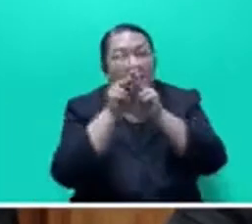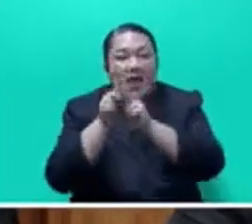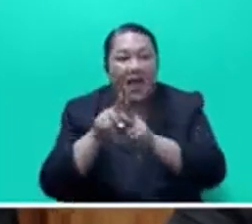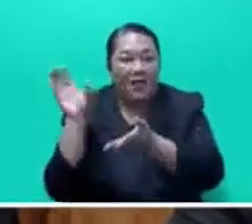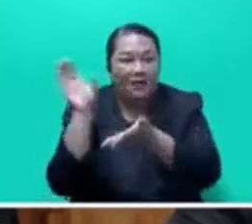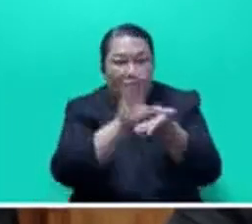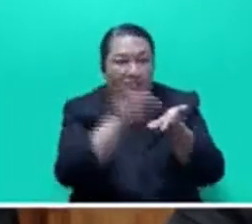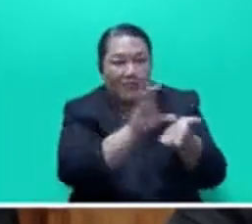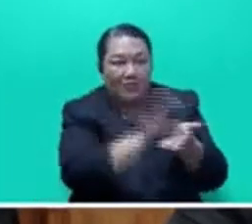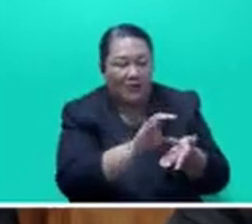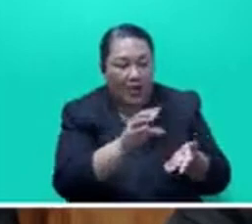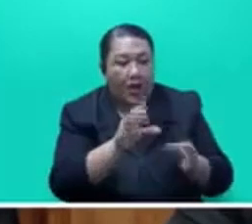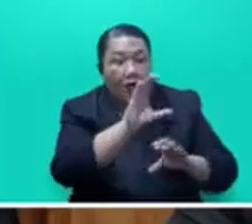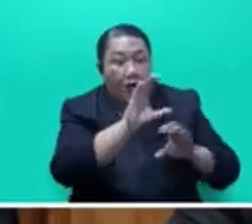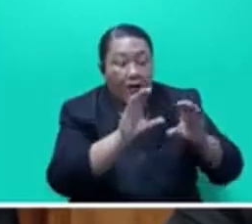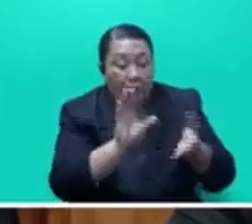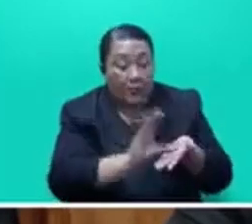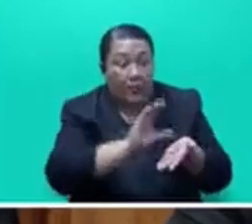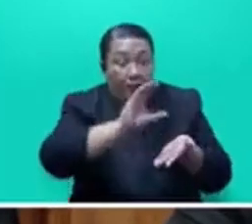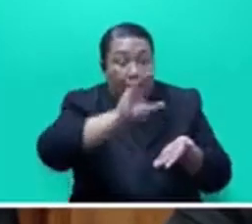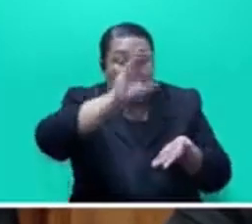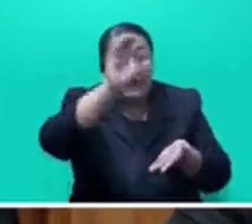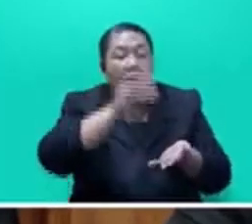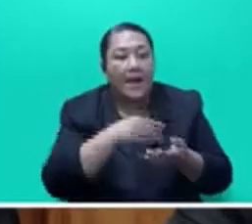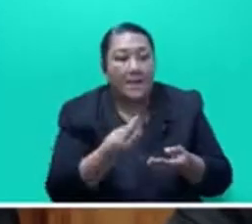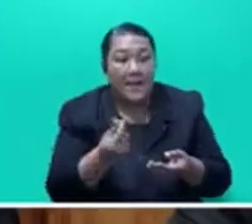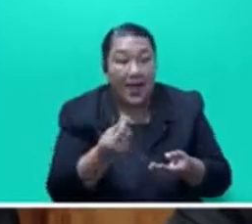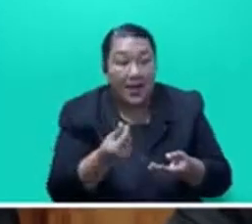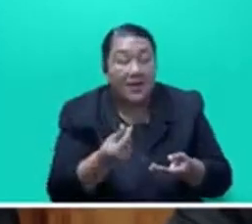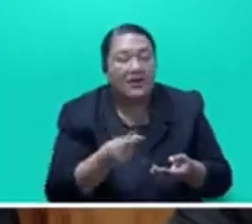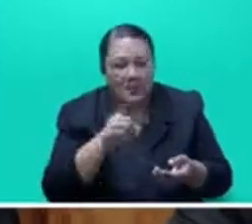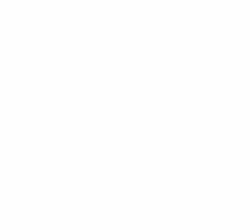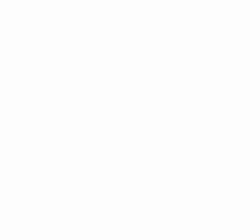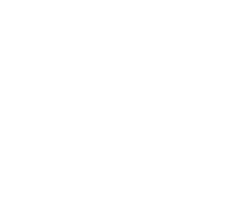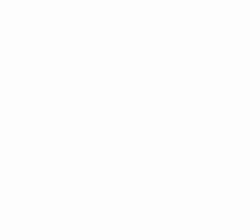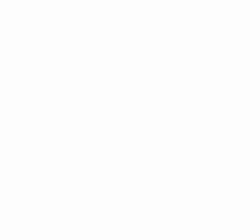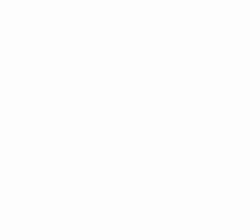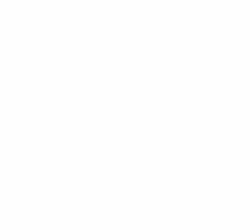to build resilient infrastructure. That is being actively pursued right now.